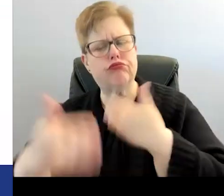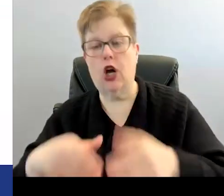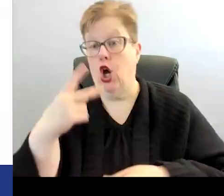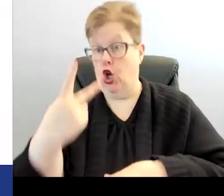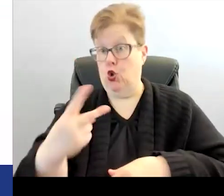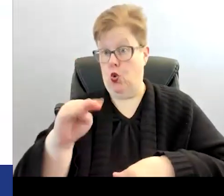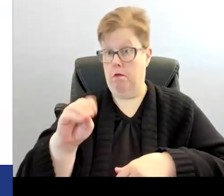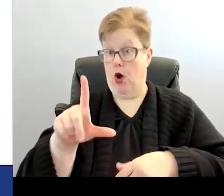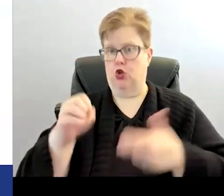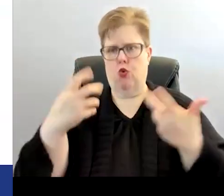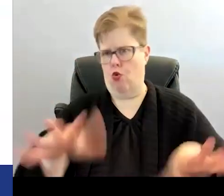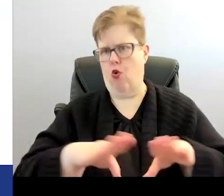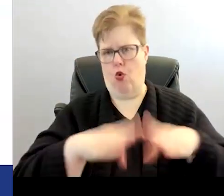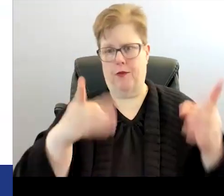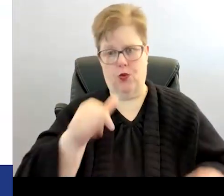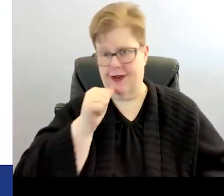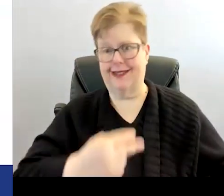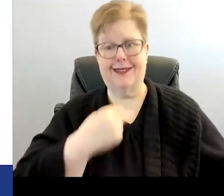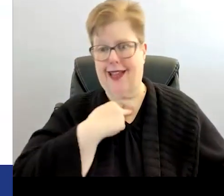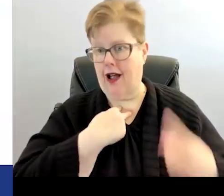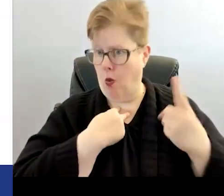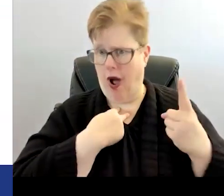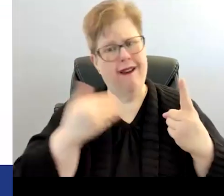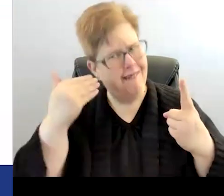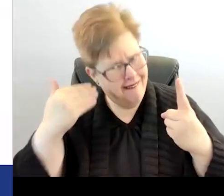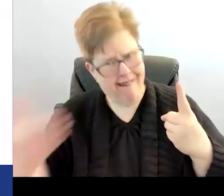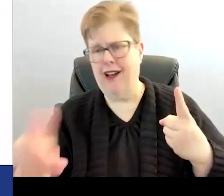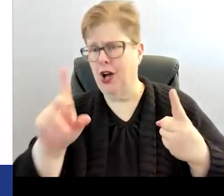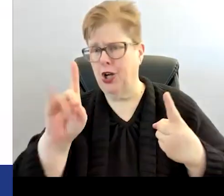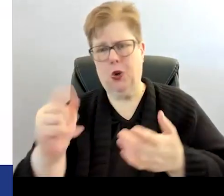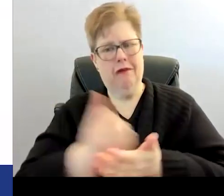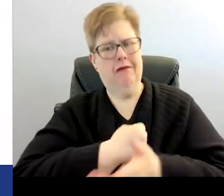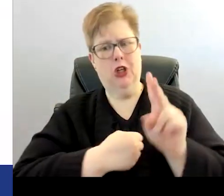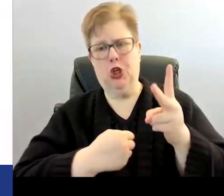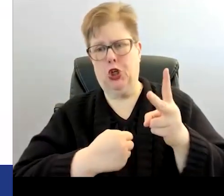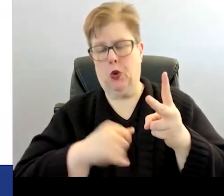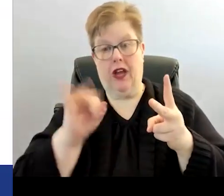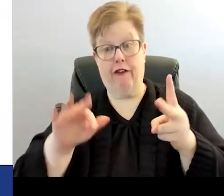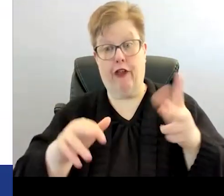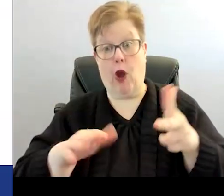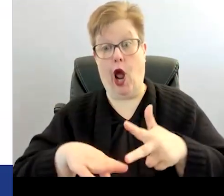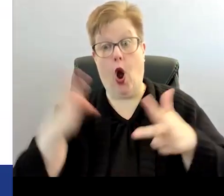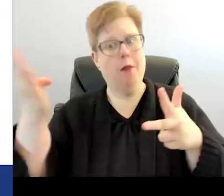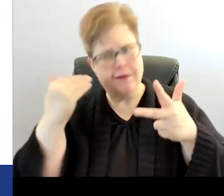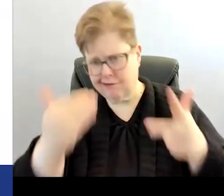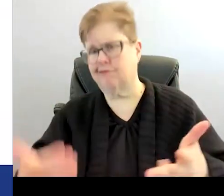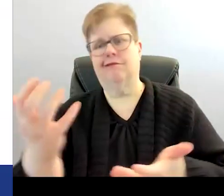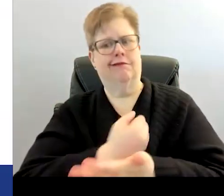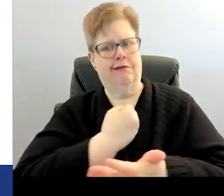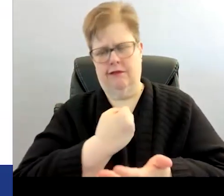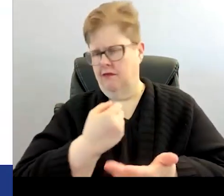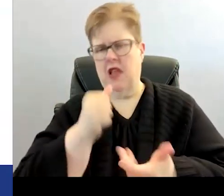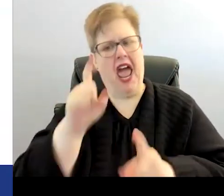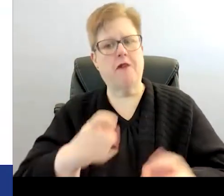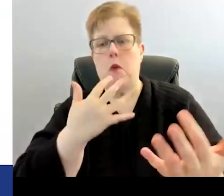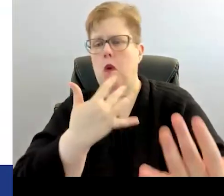to you right now. You're not stuck in module 1. Go ahead through module 2. And as soon as module 3 is open, go ahead to that too if you'd like.